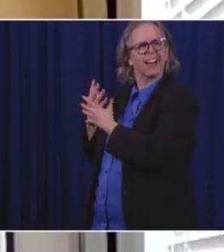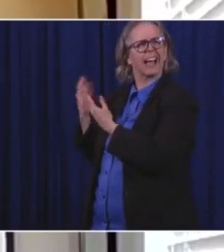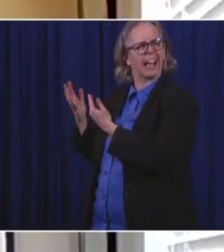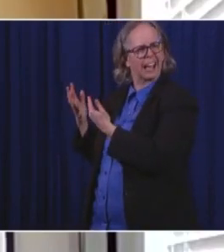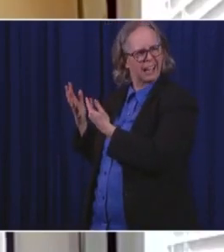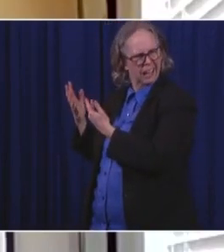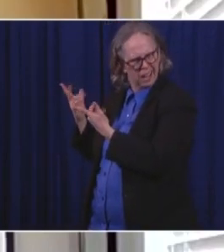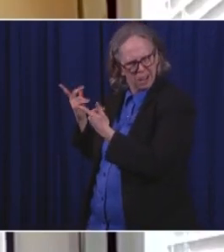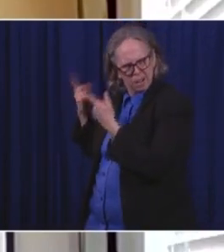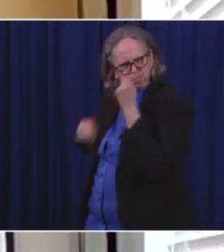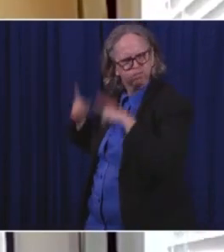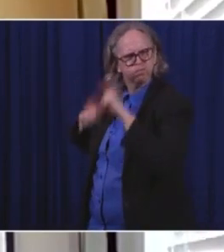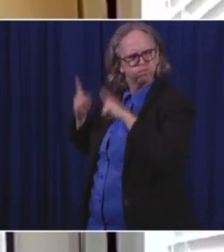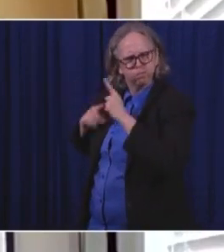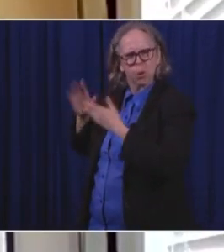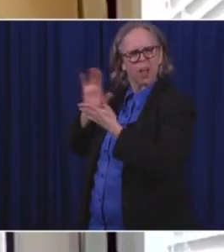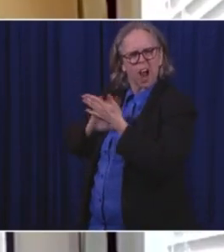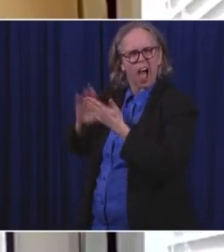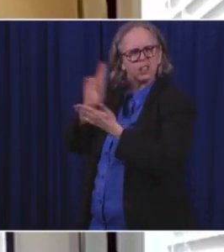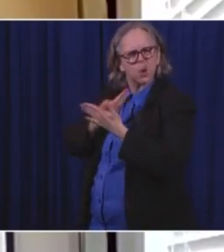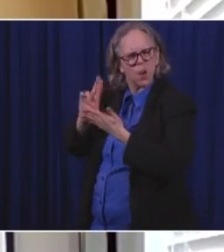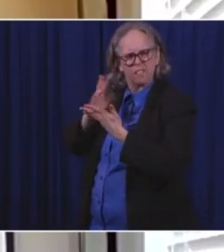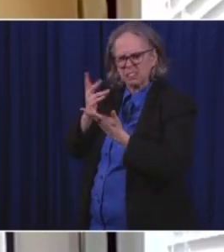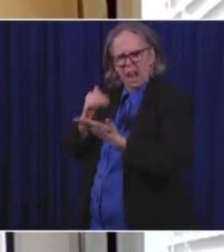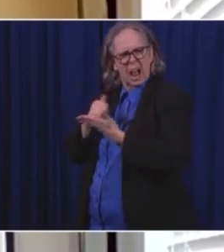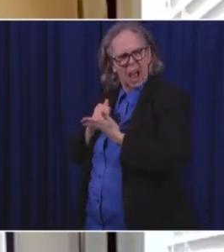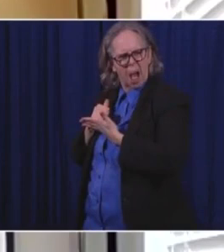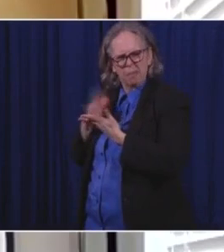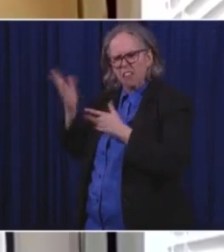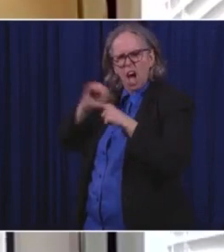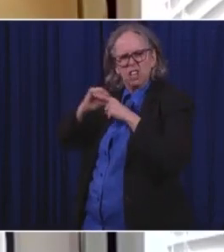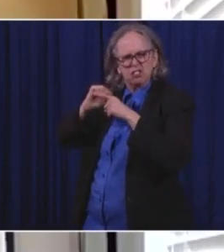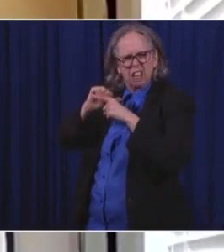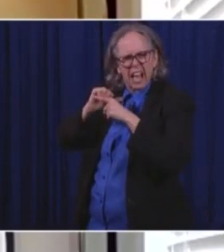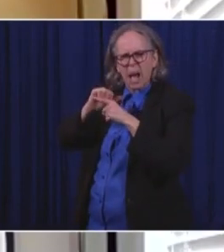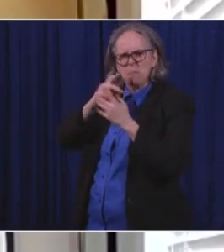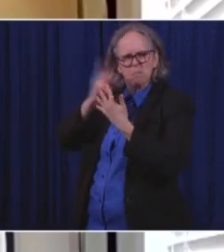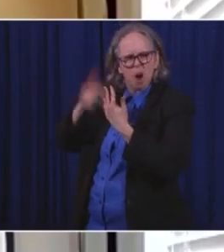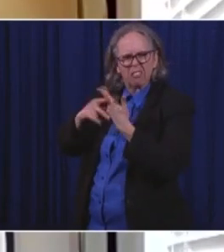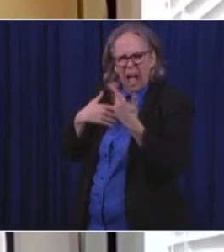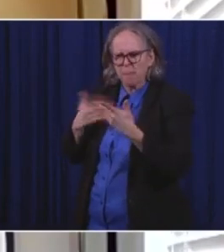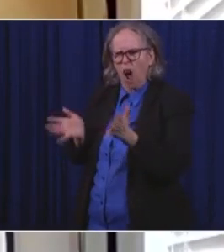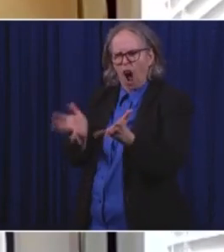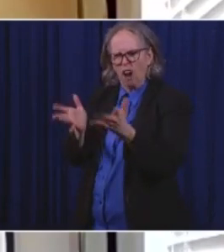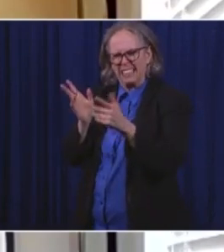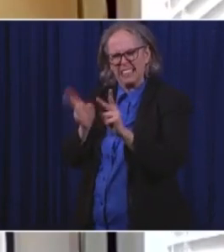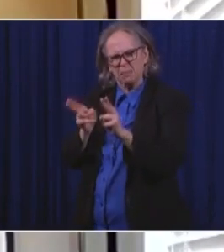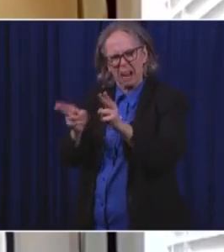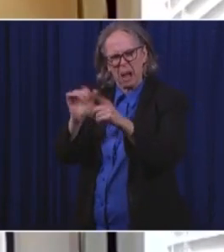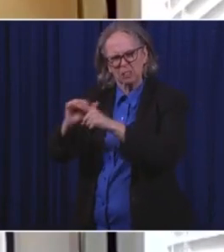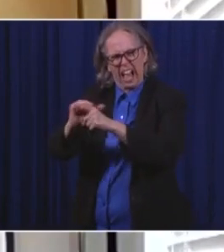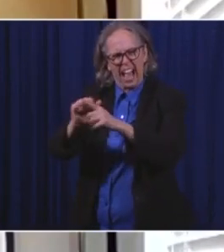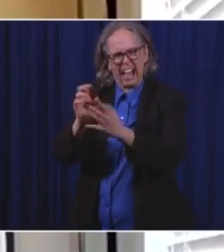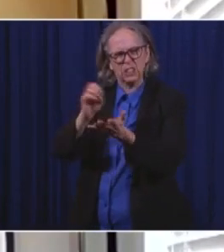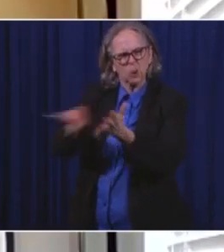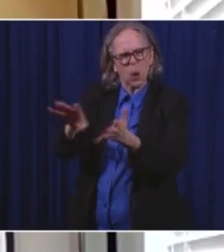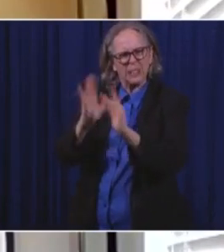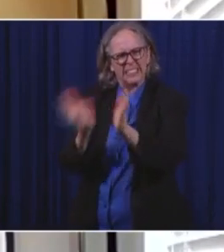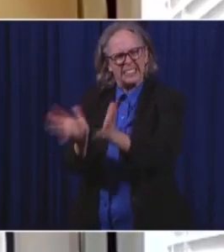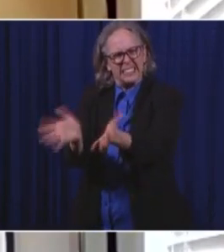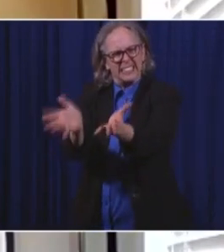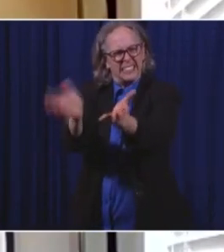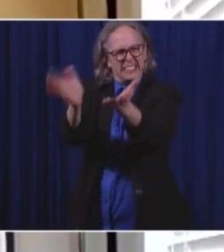to accelerate training programs. We've been looking at innovations in terms of safely